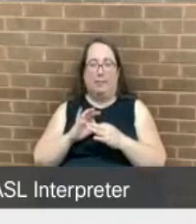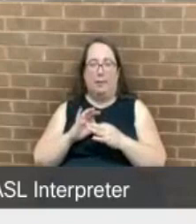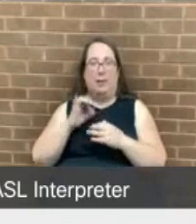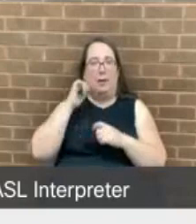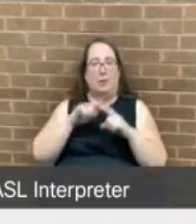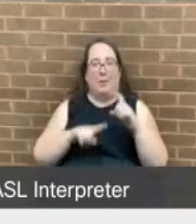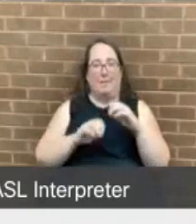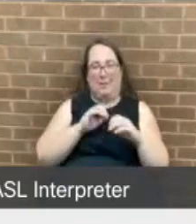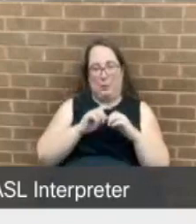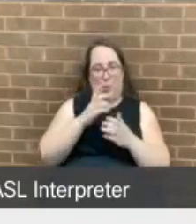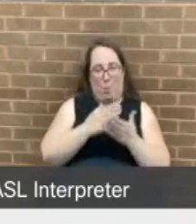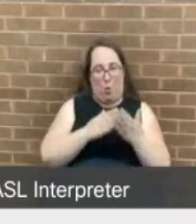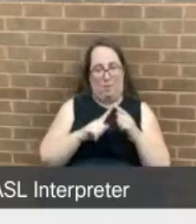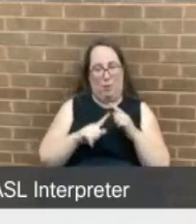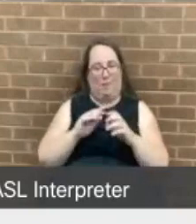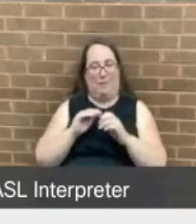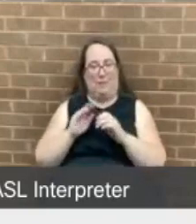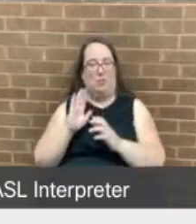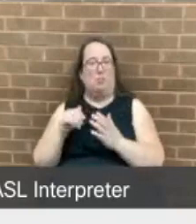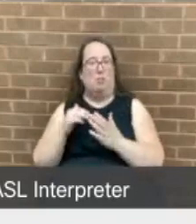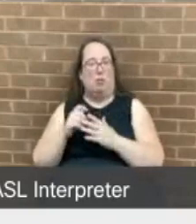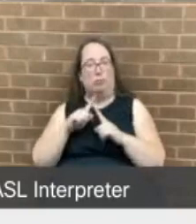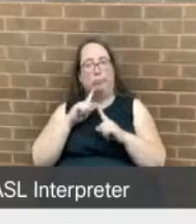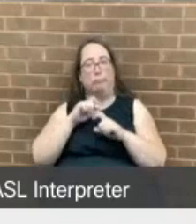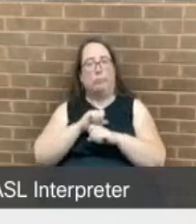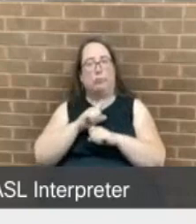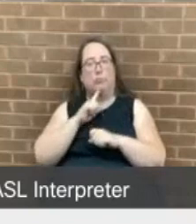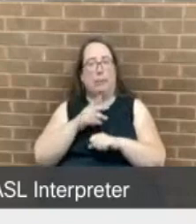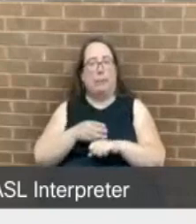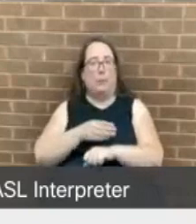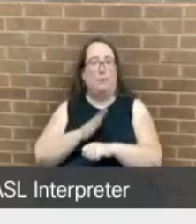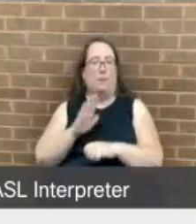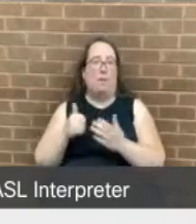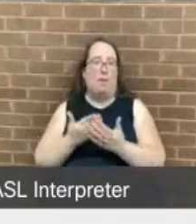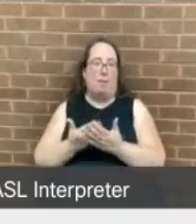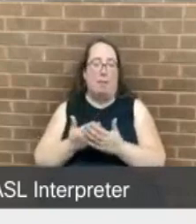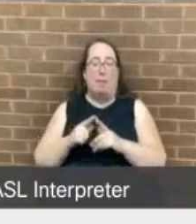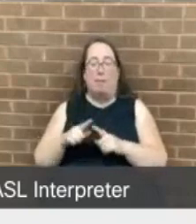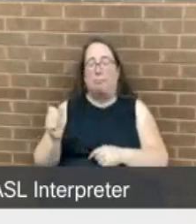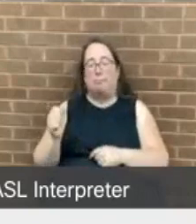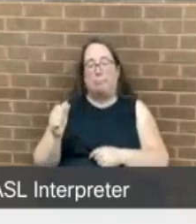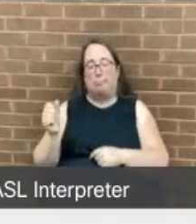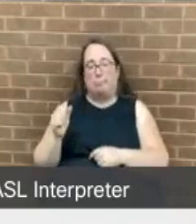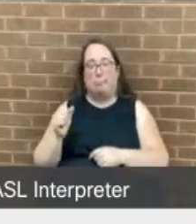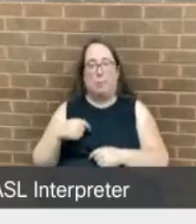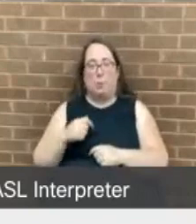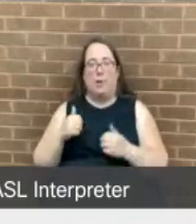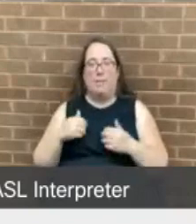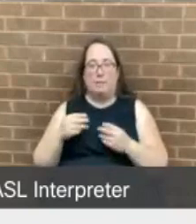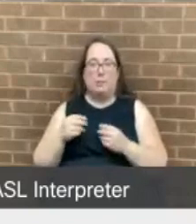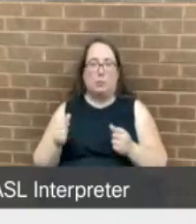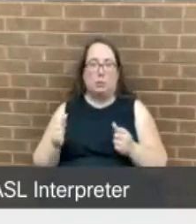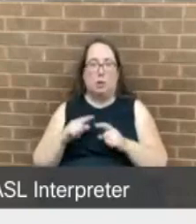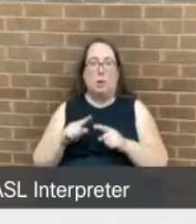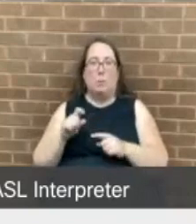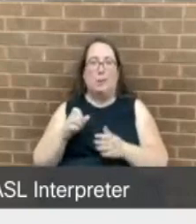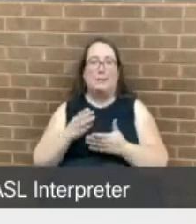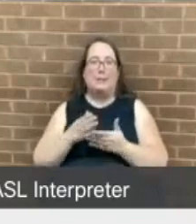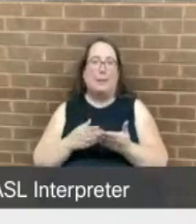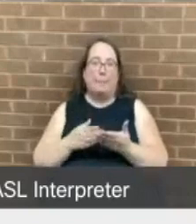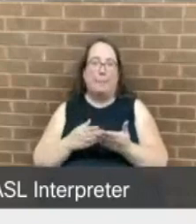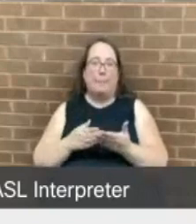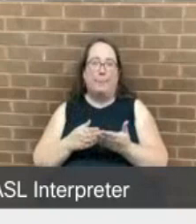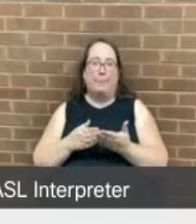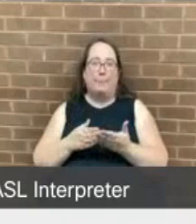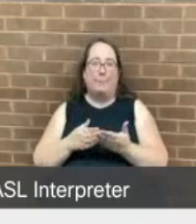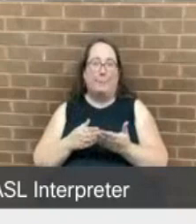one part of it. You need to fix it as an entire system to really improve the entire region. But I, I, we have a solution. We just need some, we need some federal